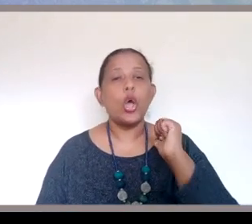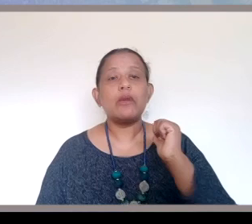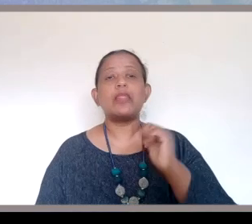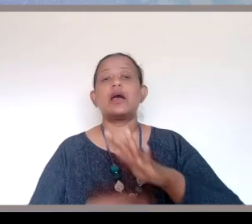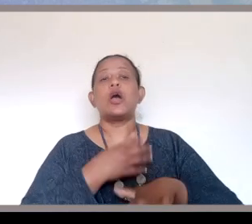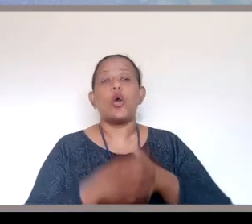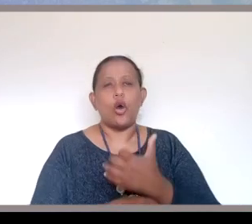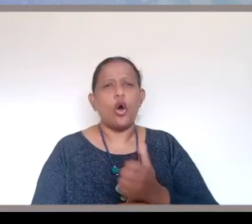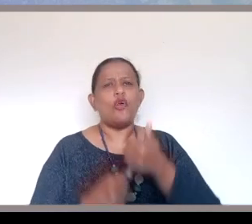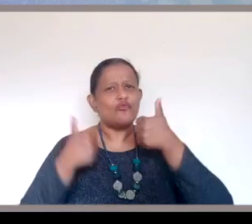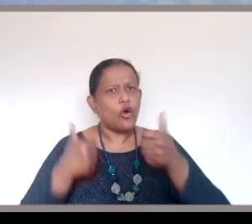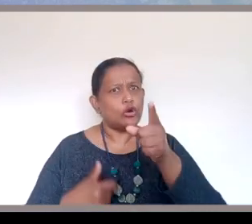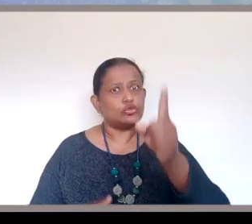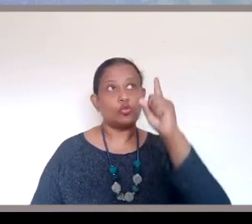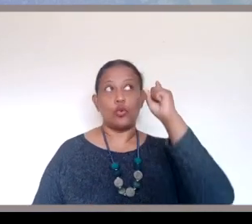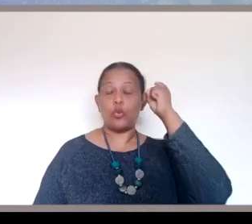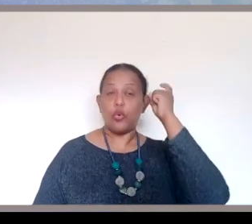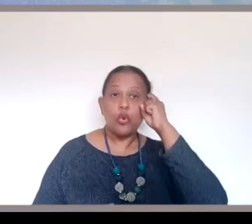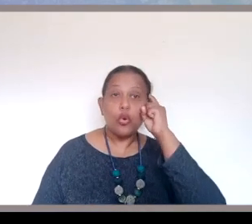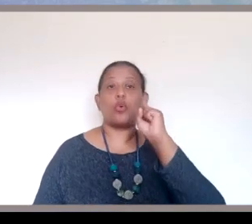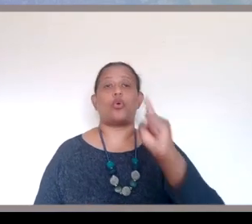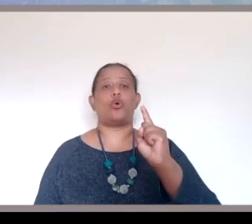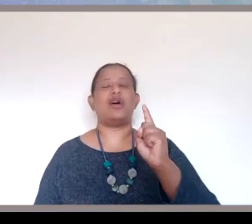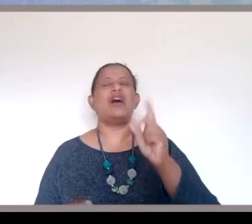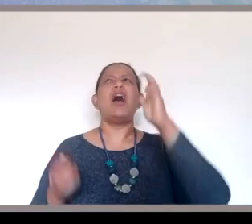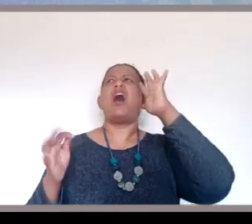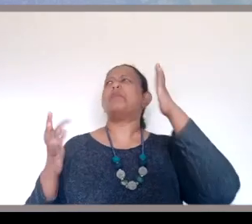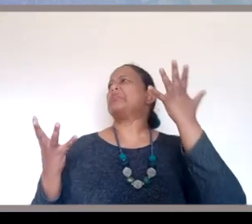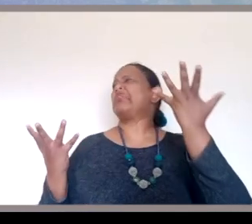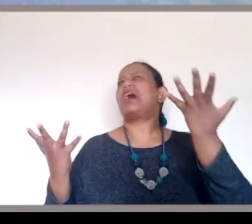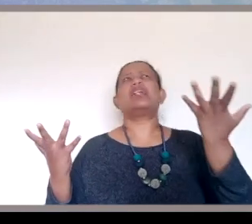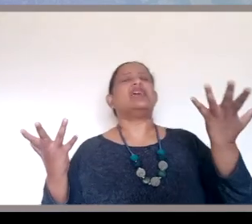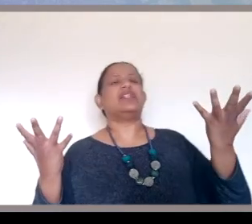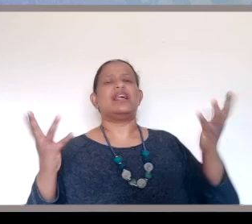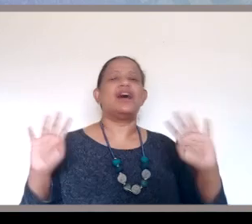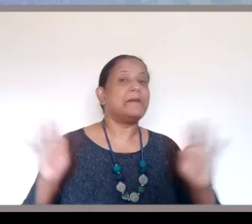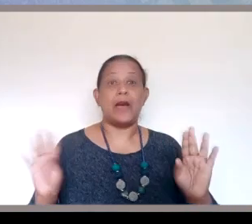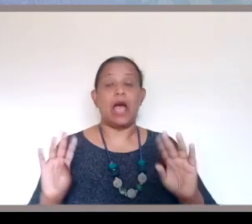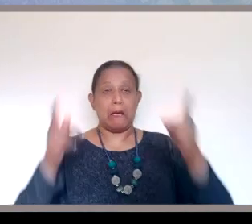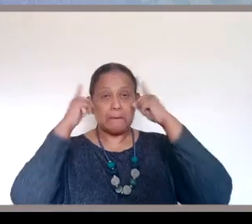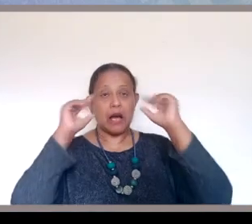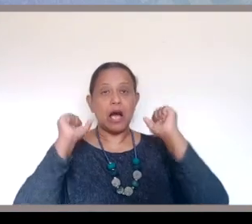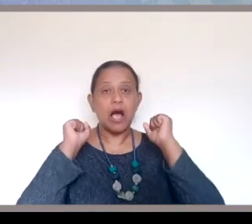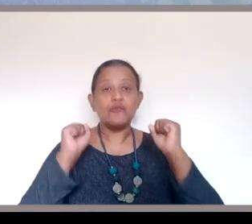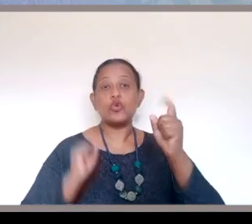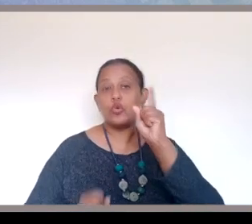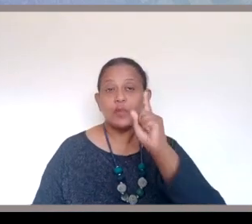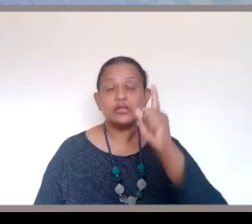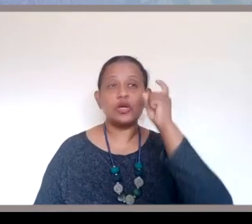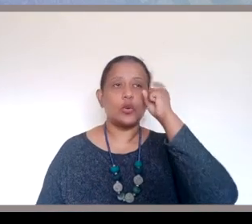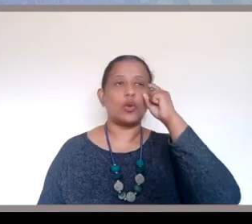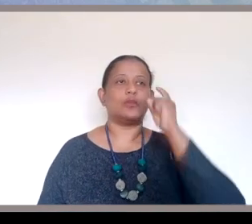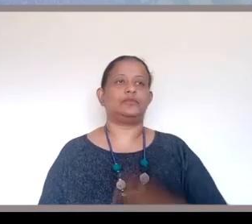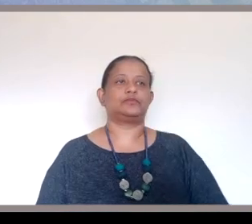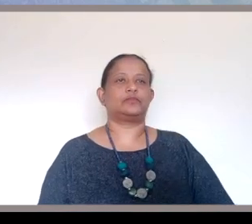this. You know what? He's consistent. He's been using the same old bag of tricks for 2,000